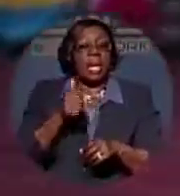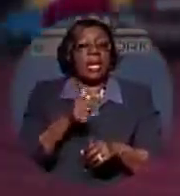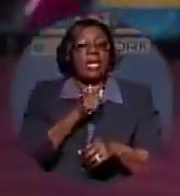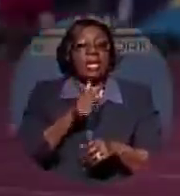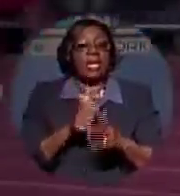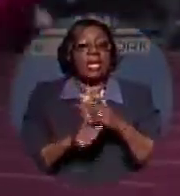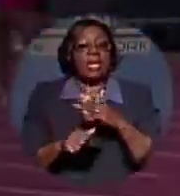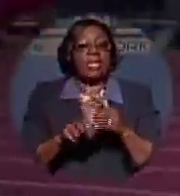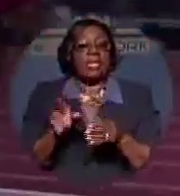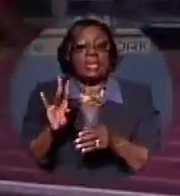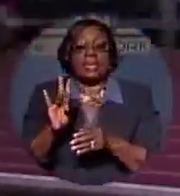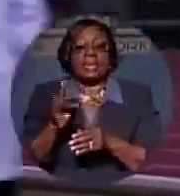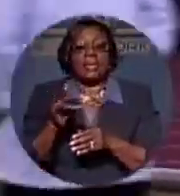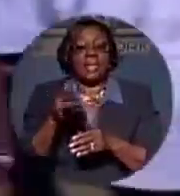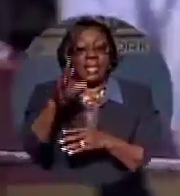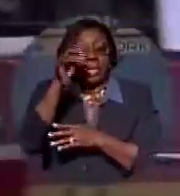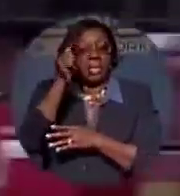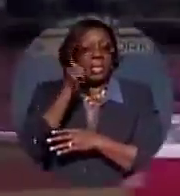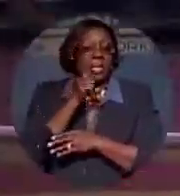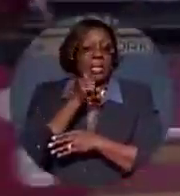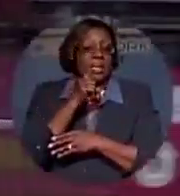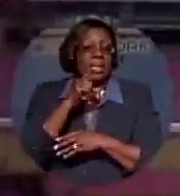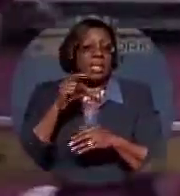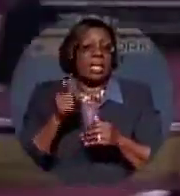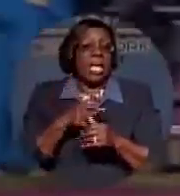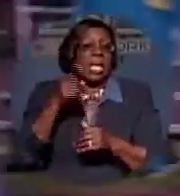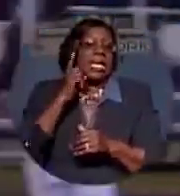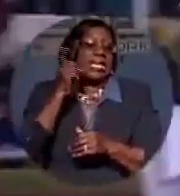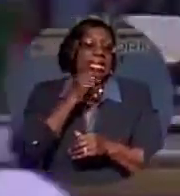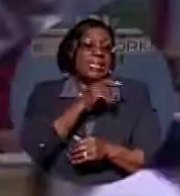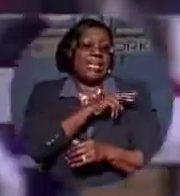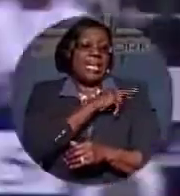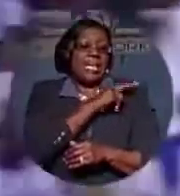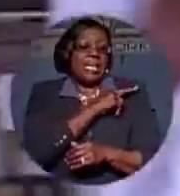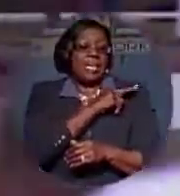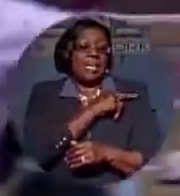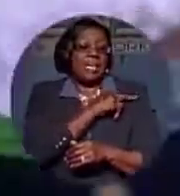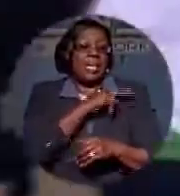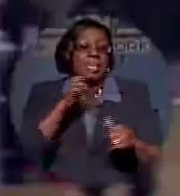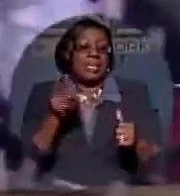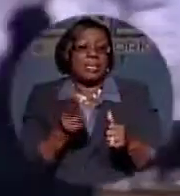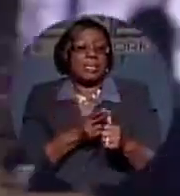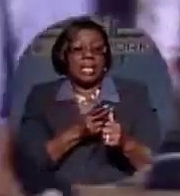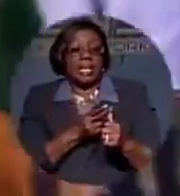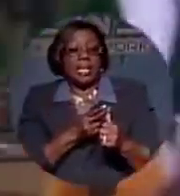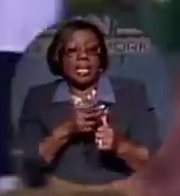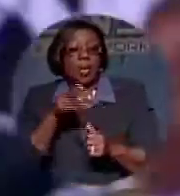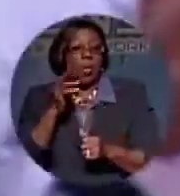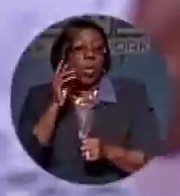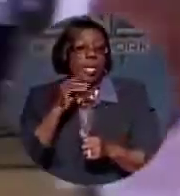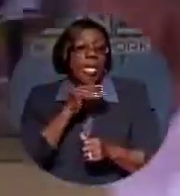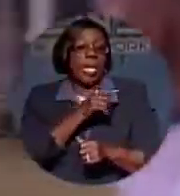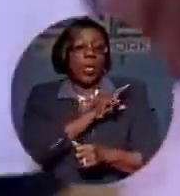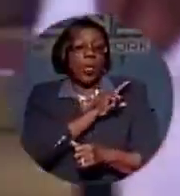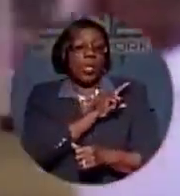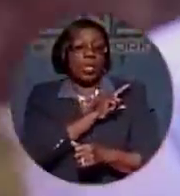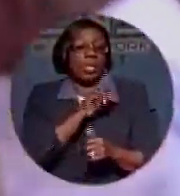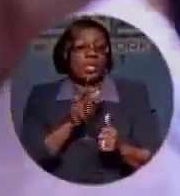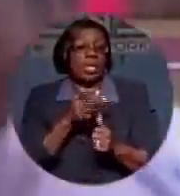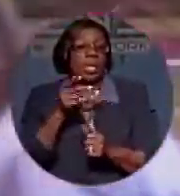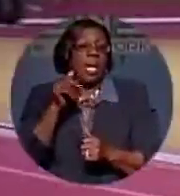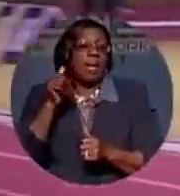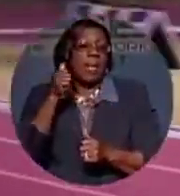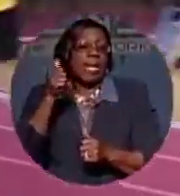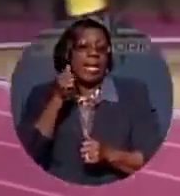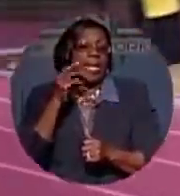girls, first leg, Kadisha Heel. On the second leg, 1A Lewis. On the third leg, Makia